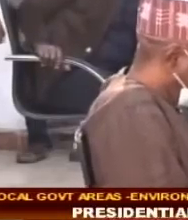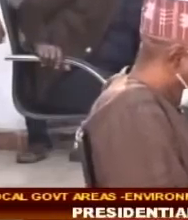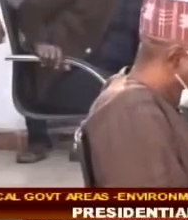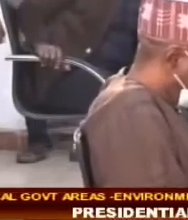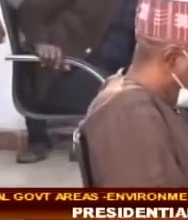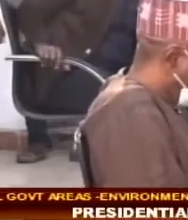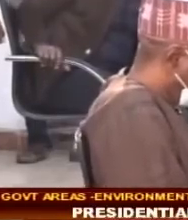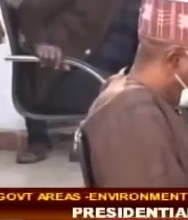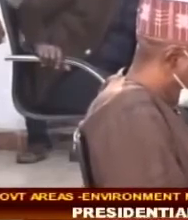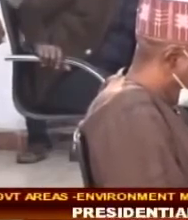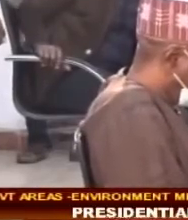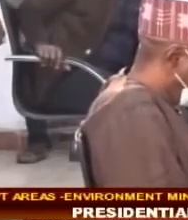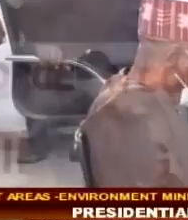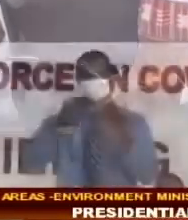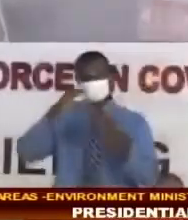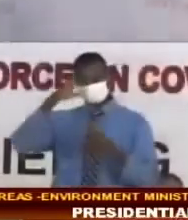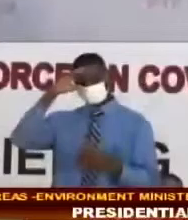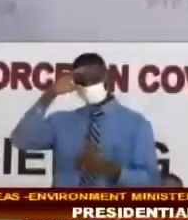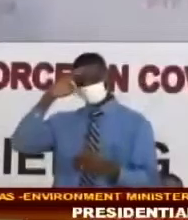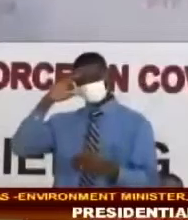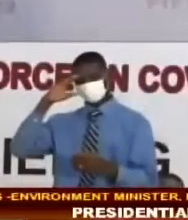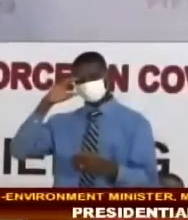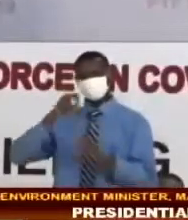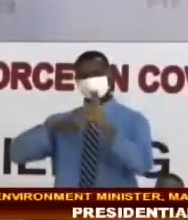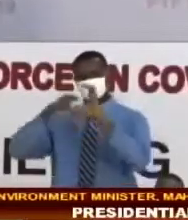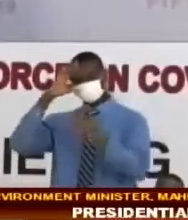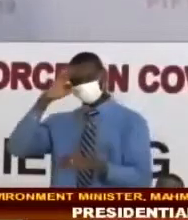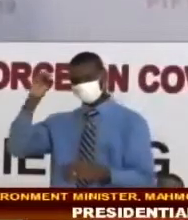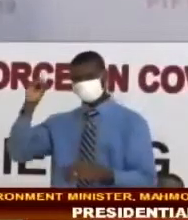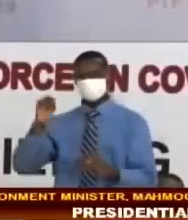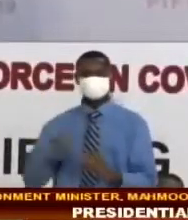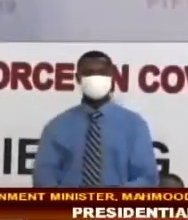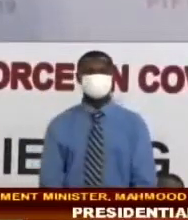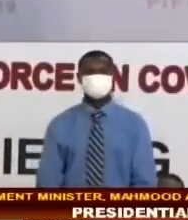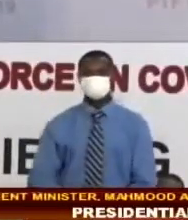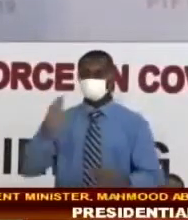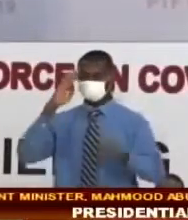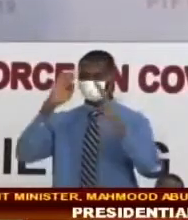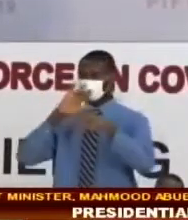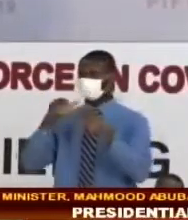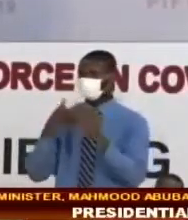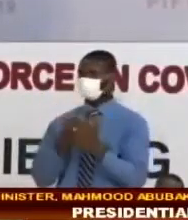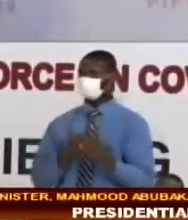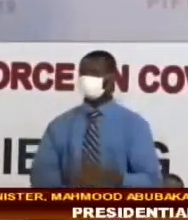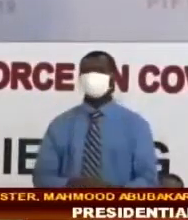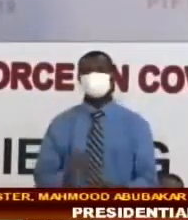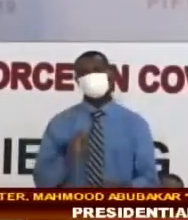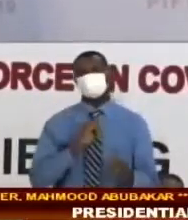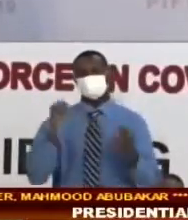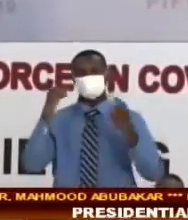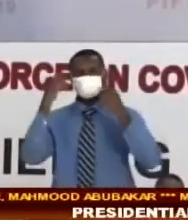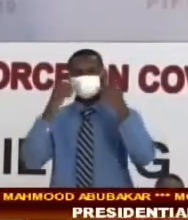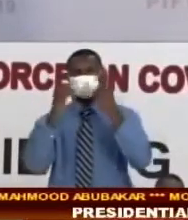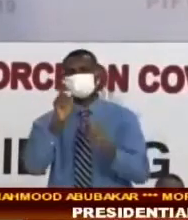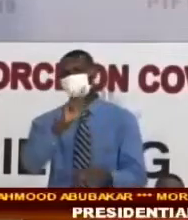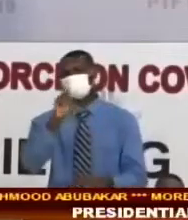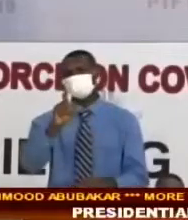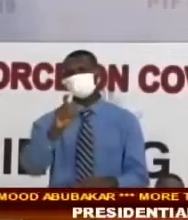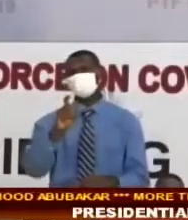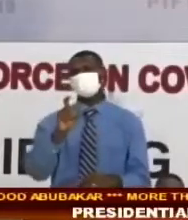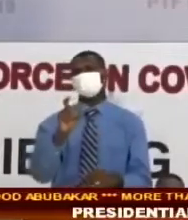Thank you, Mr. Chairman and colleagues. I think the question that was